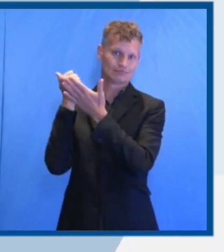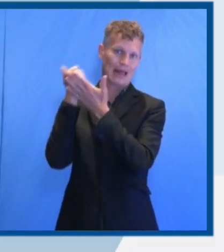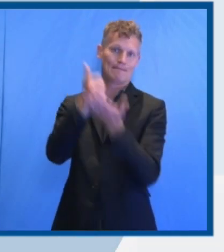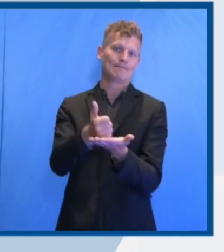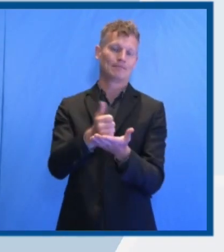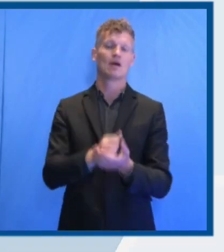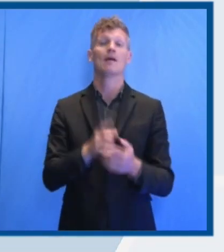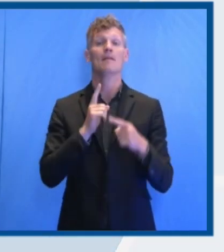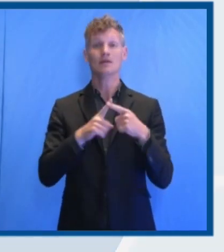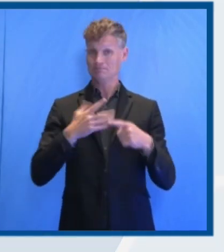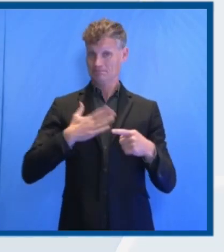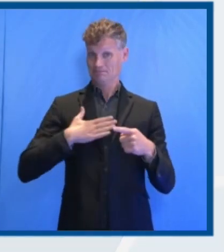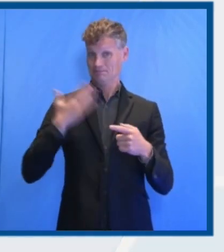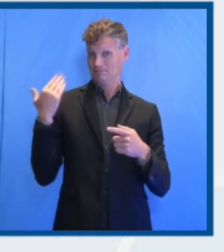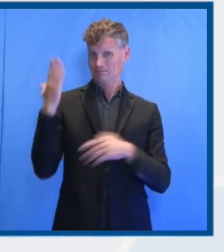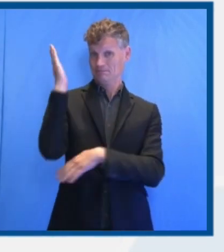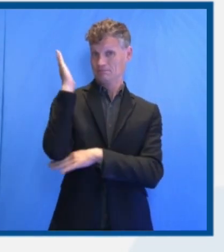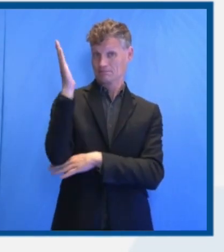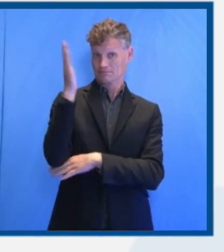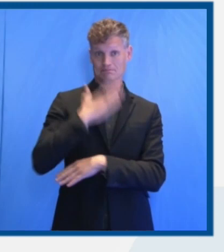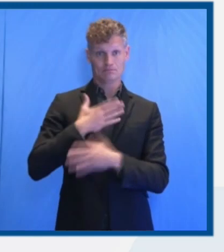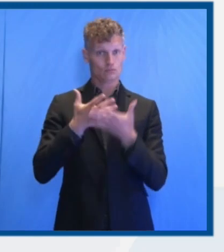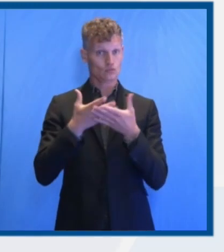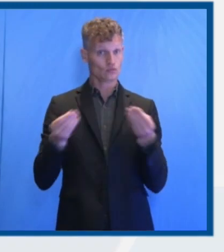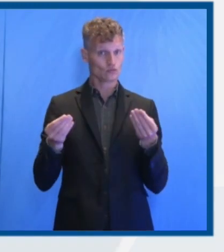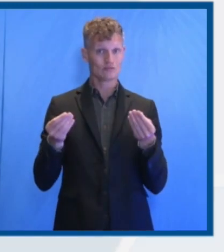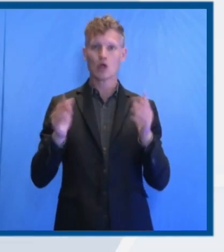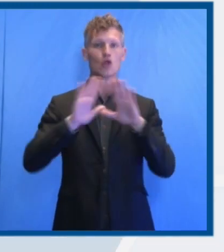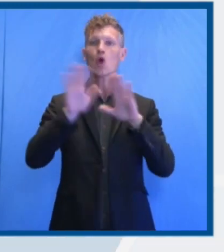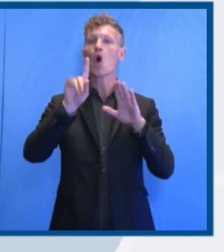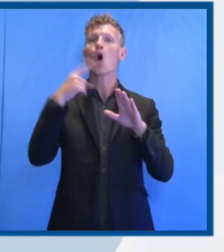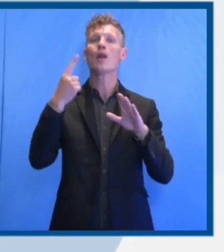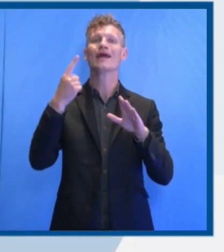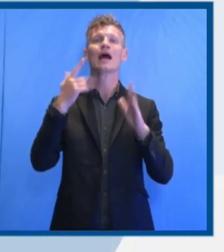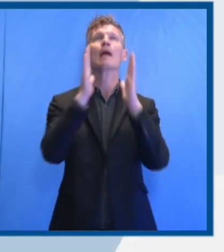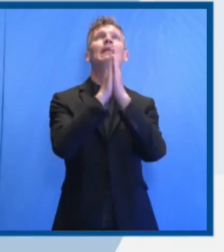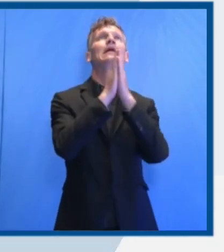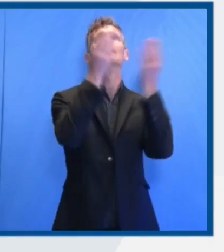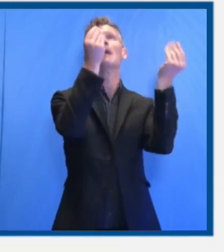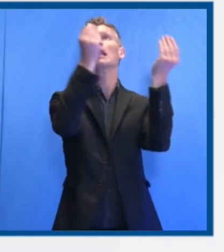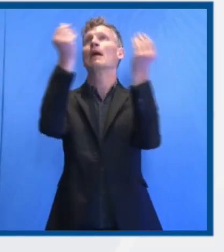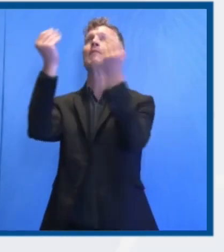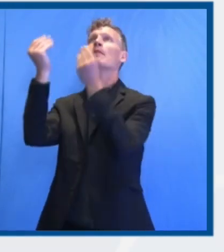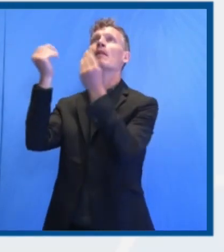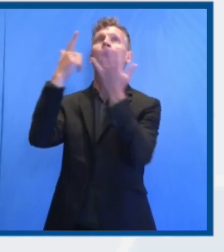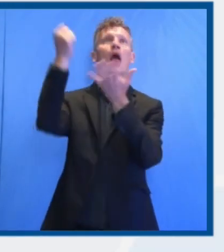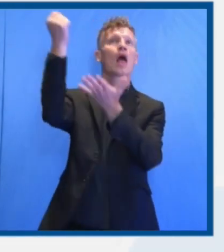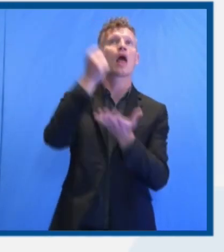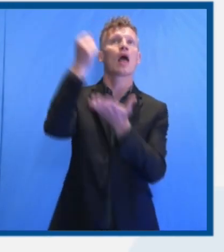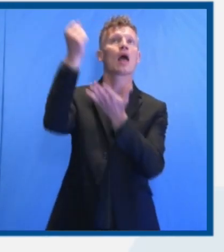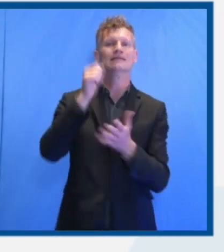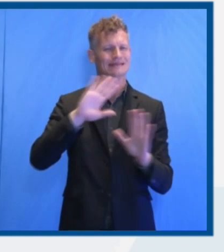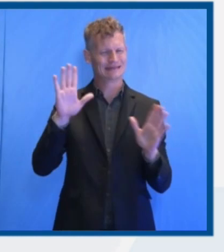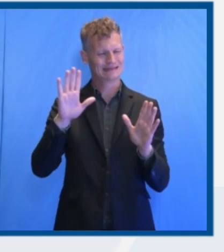I mentioned in my solution. It is not just about the top-down money pumped into something. How do you enhance